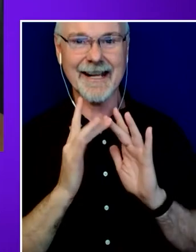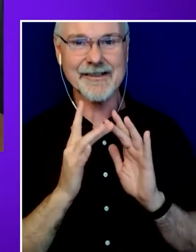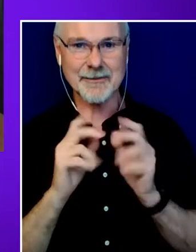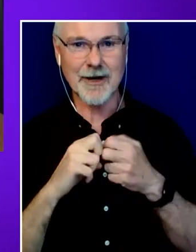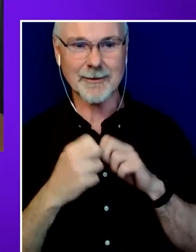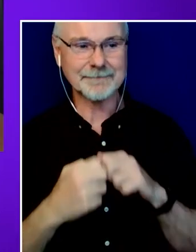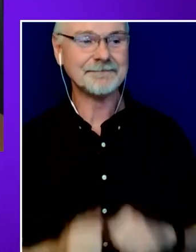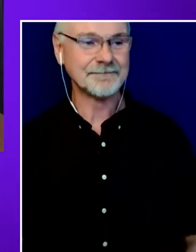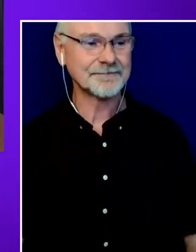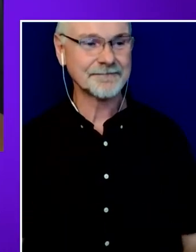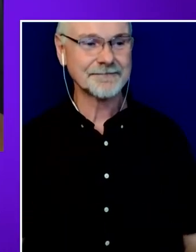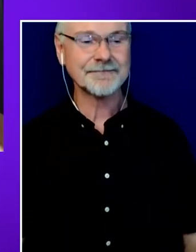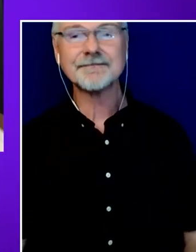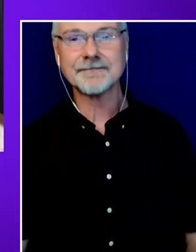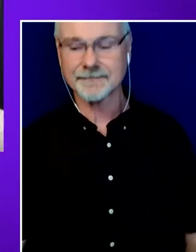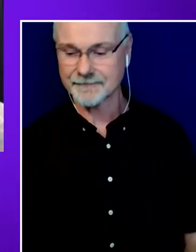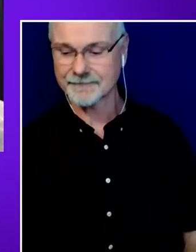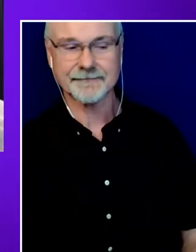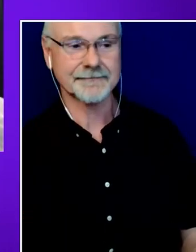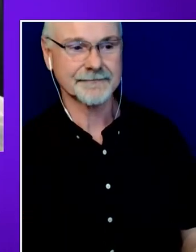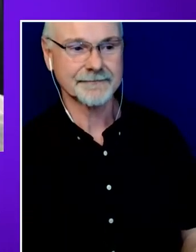A connection problem.